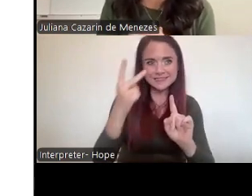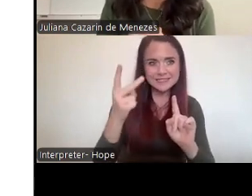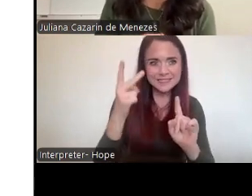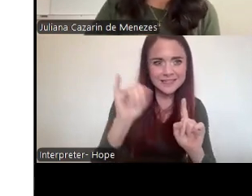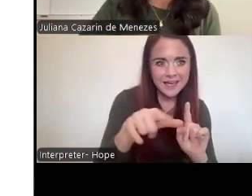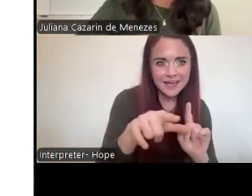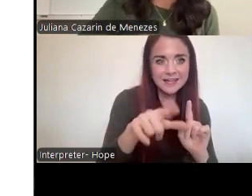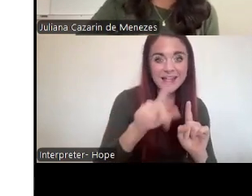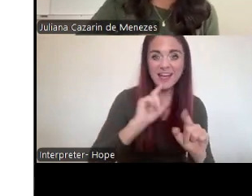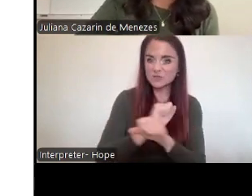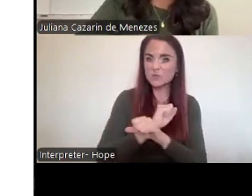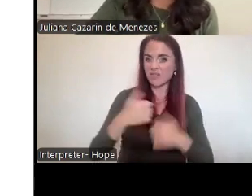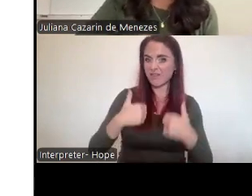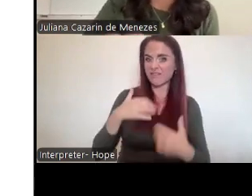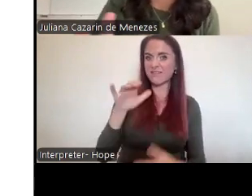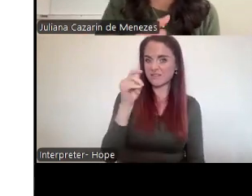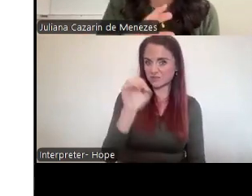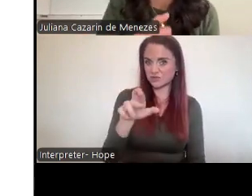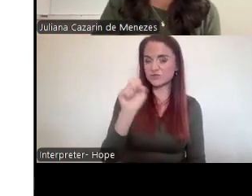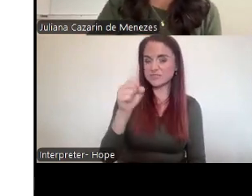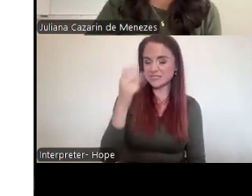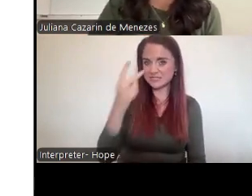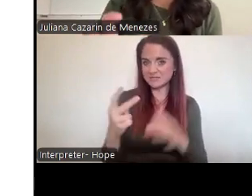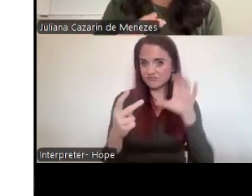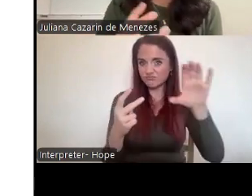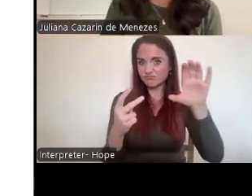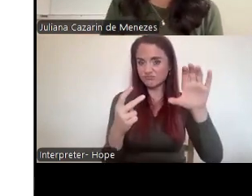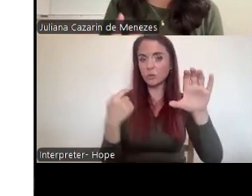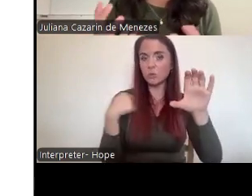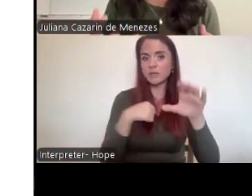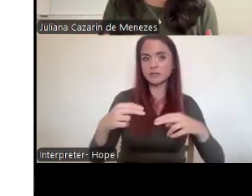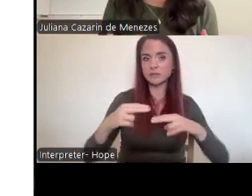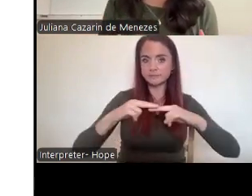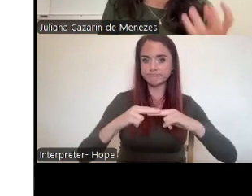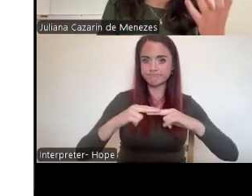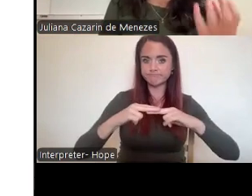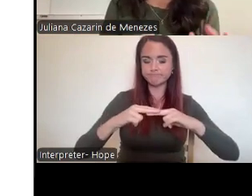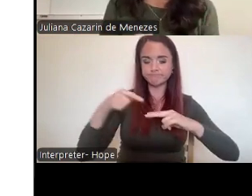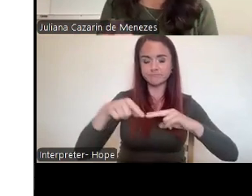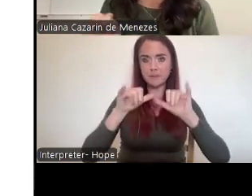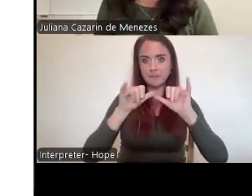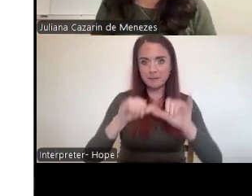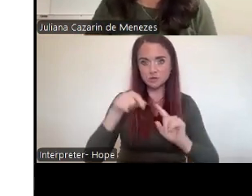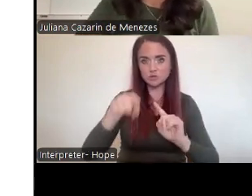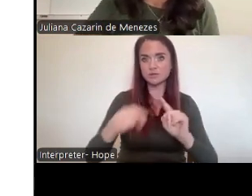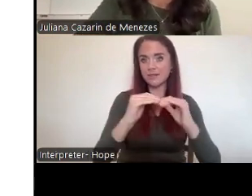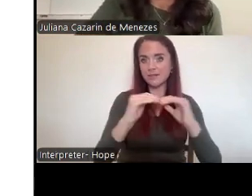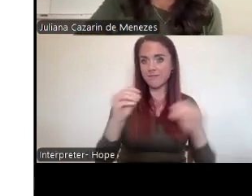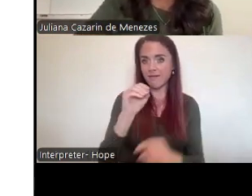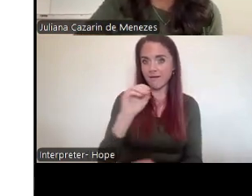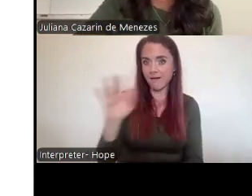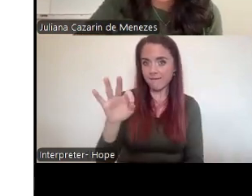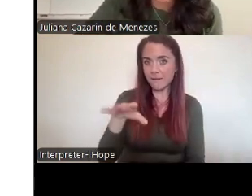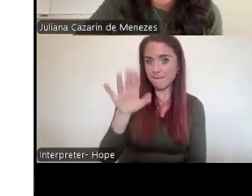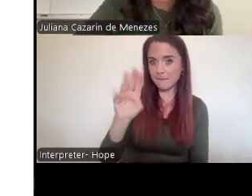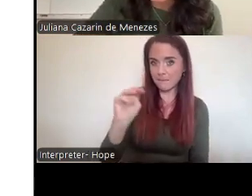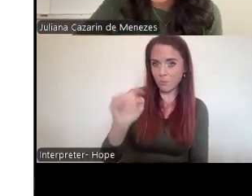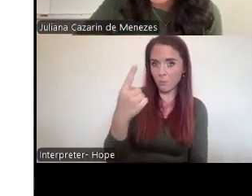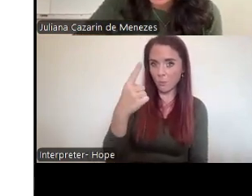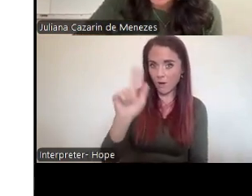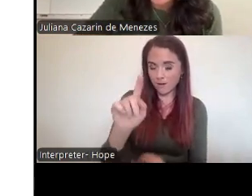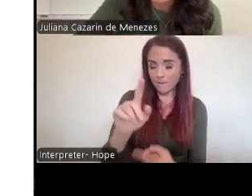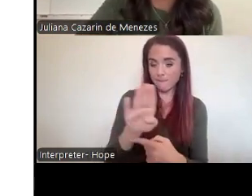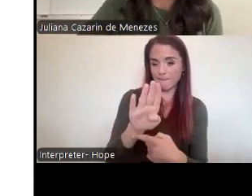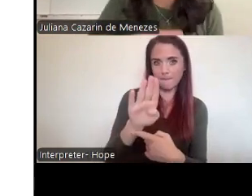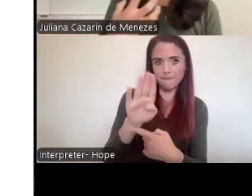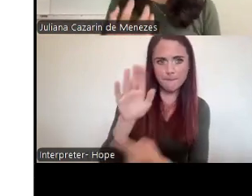lung cancer. And here we stain and we're measuring the levels of BMAL1 MEEK. And all these brown